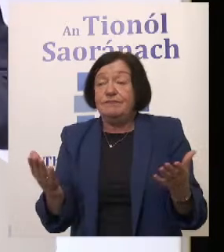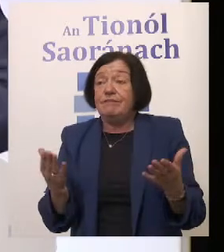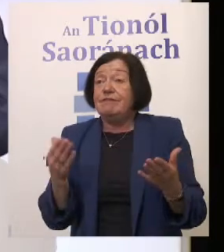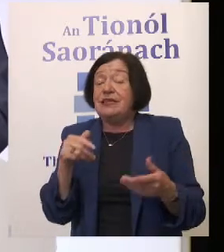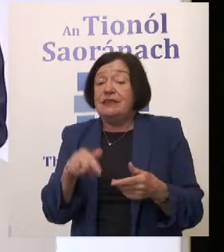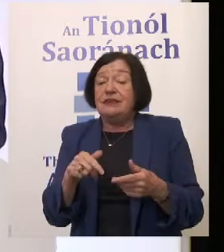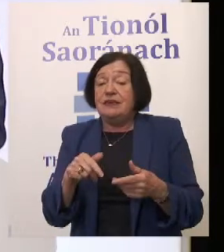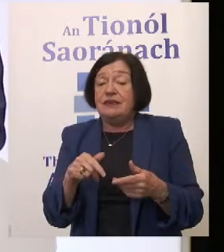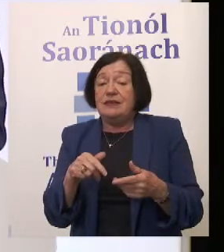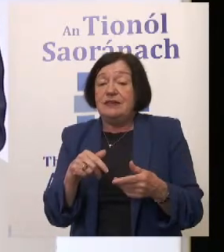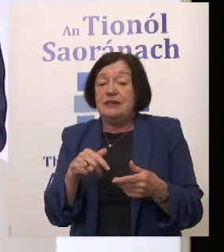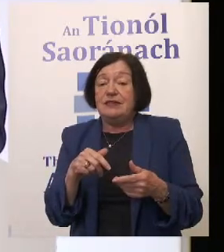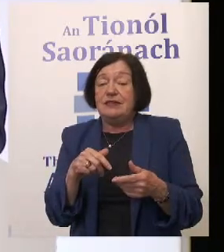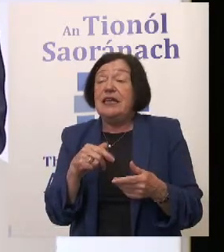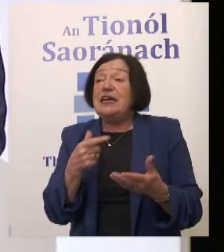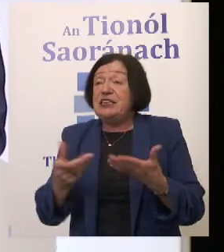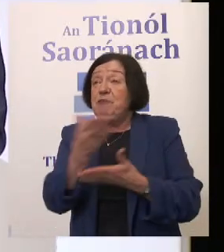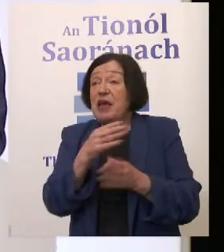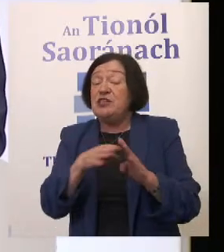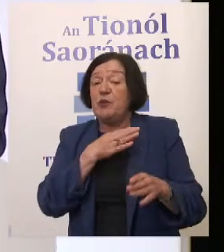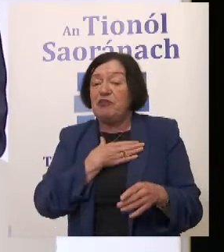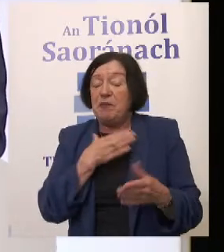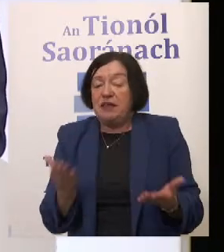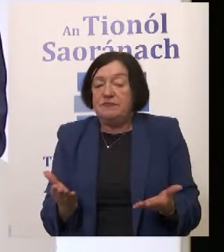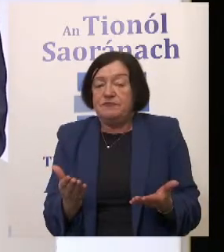these are well debated with me, but there's a,